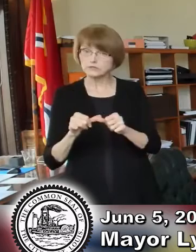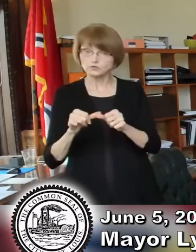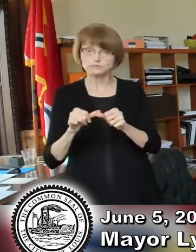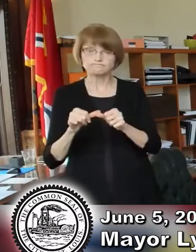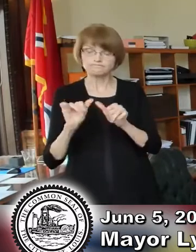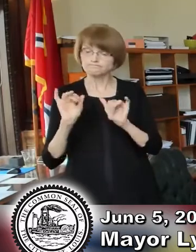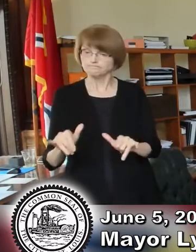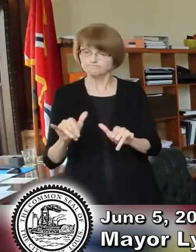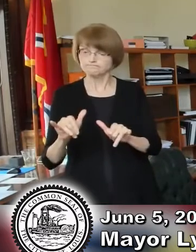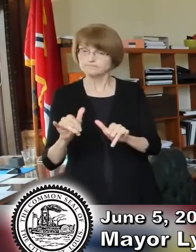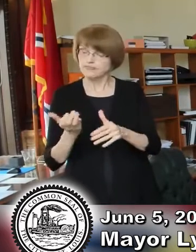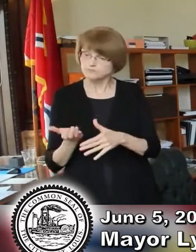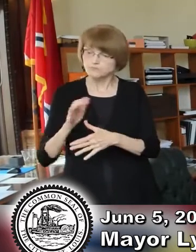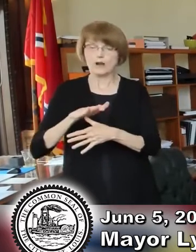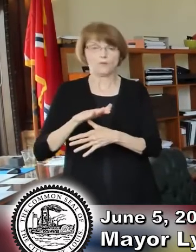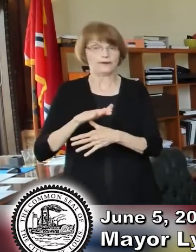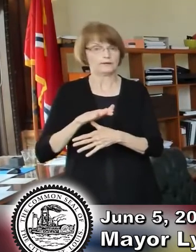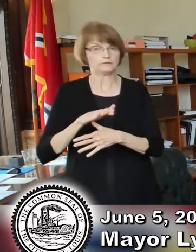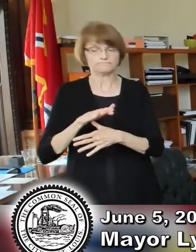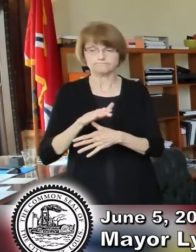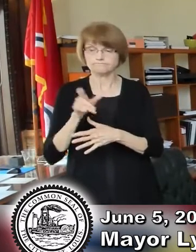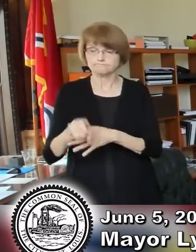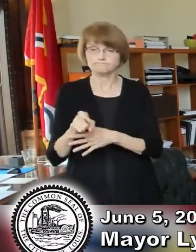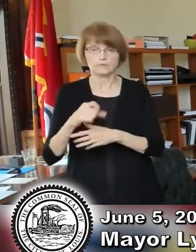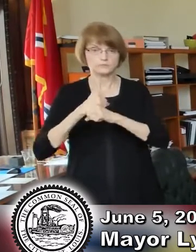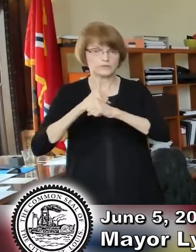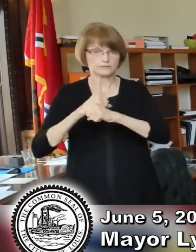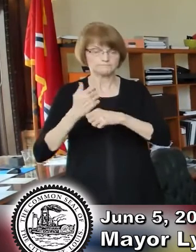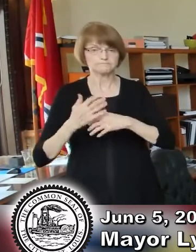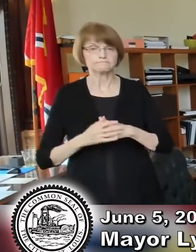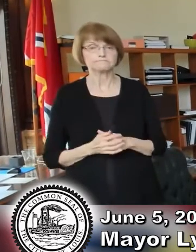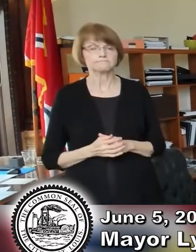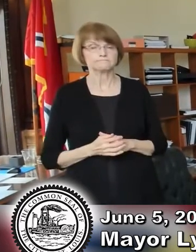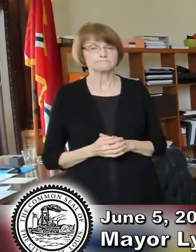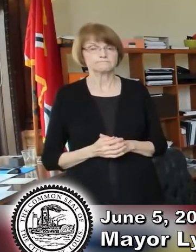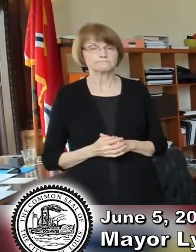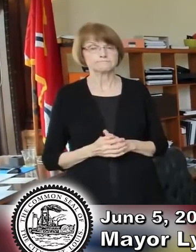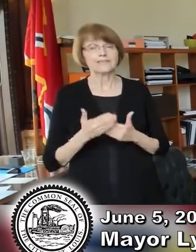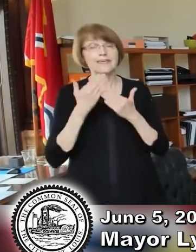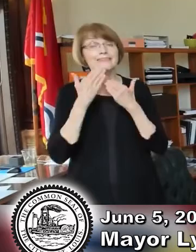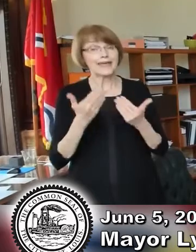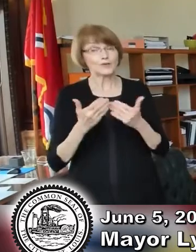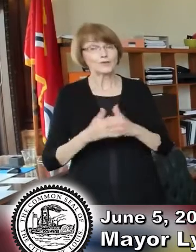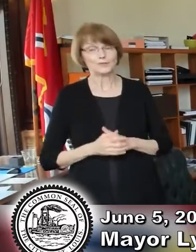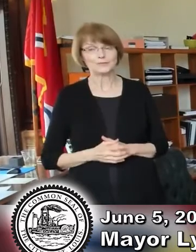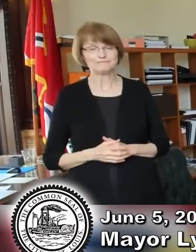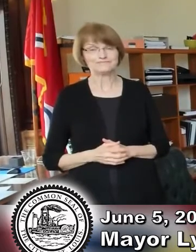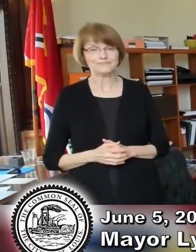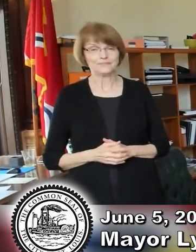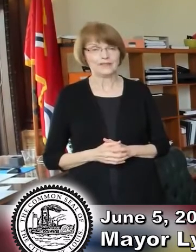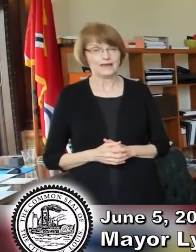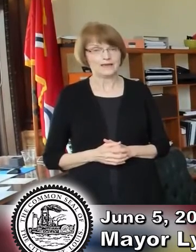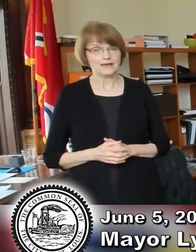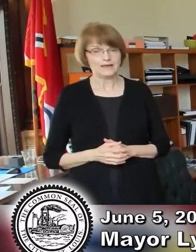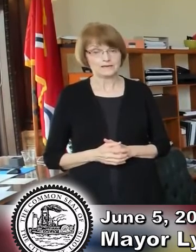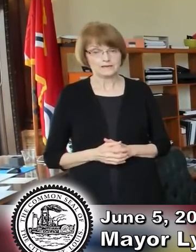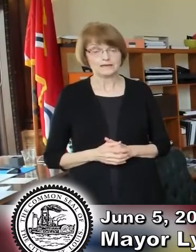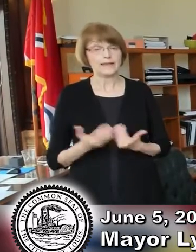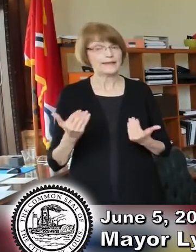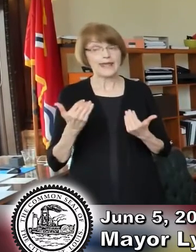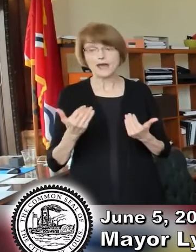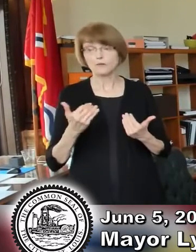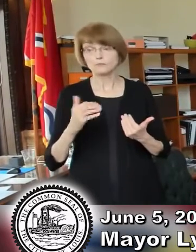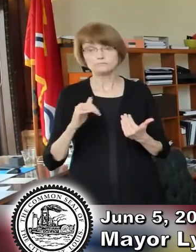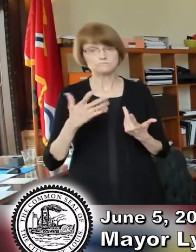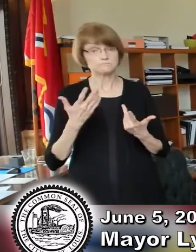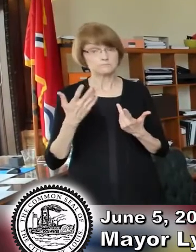That's a high priority, our highest priority. So thank you for that, and I will be glad to